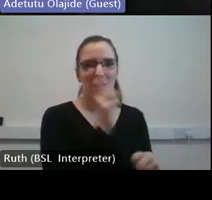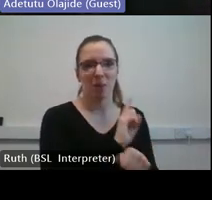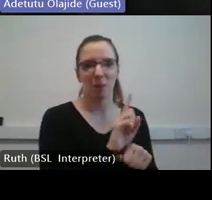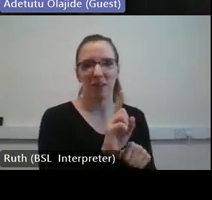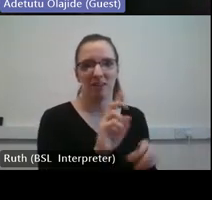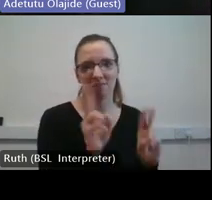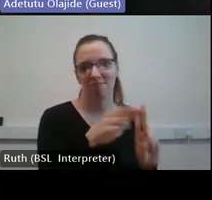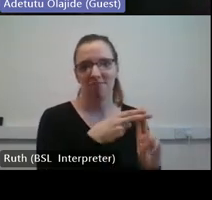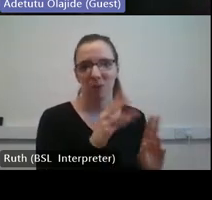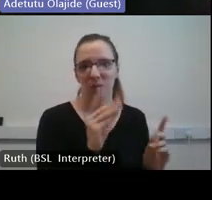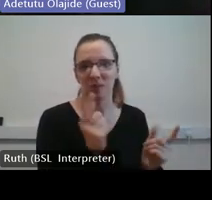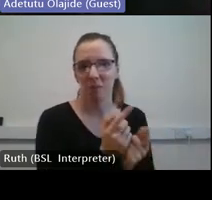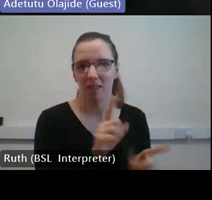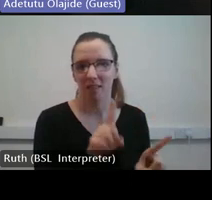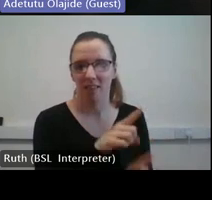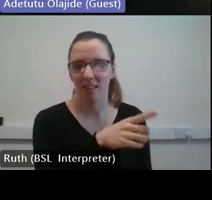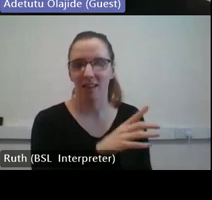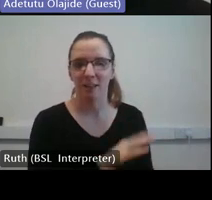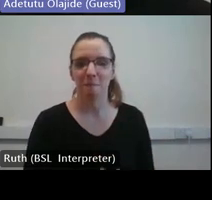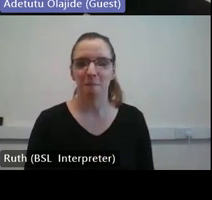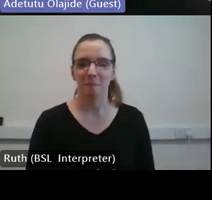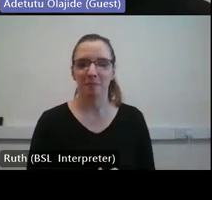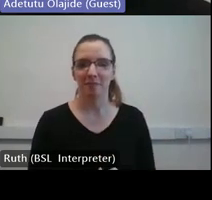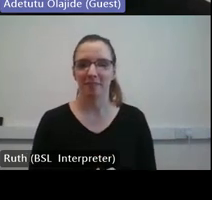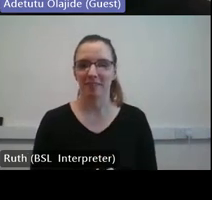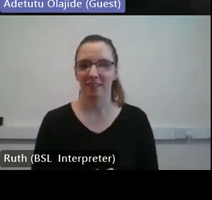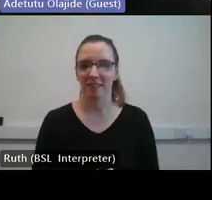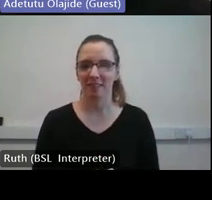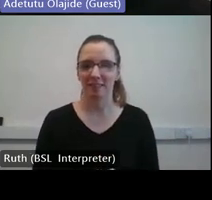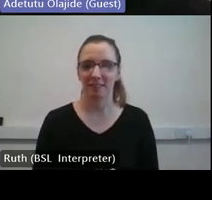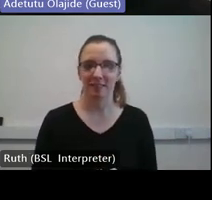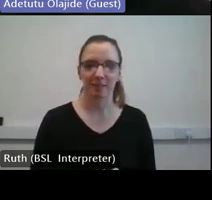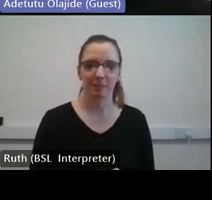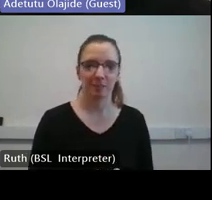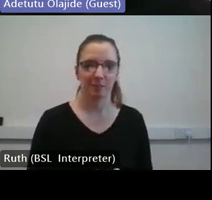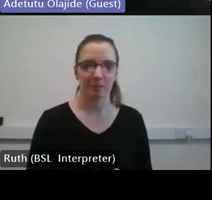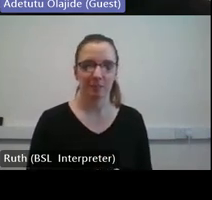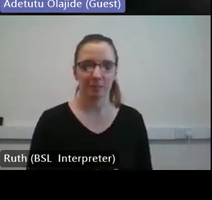that. So if that's the case,